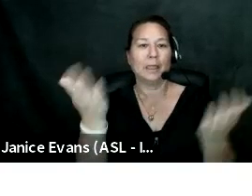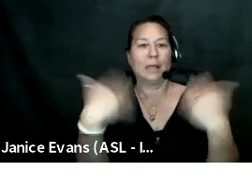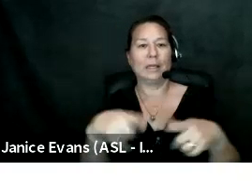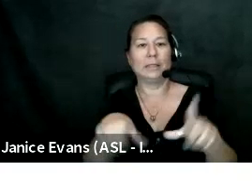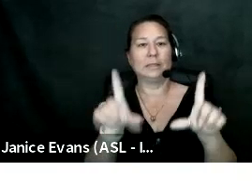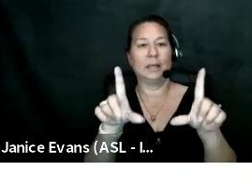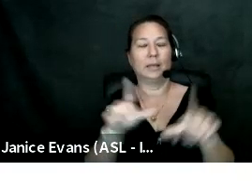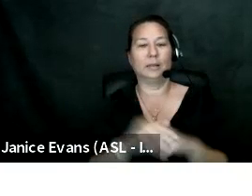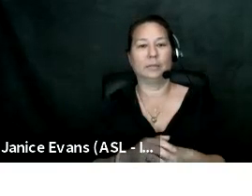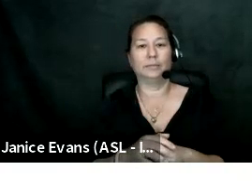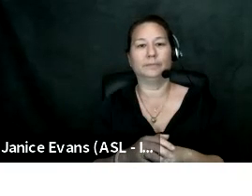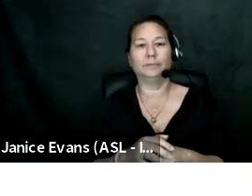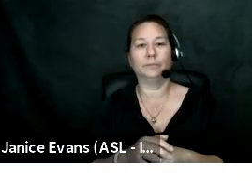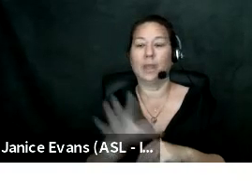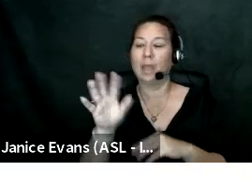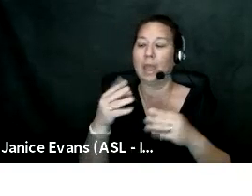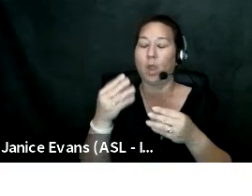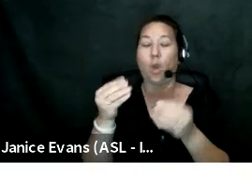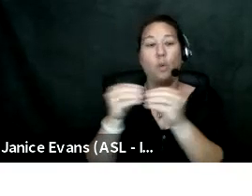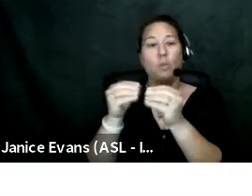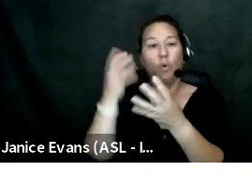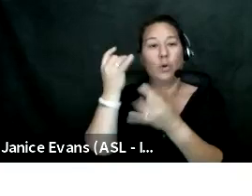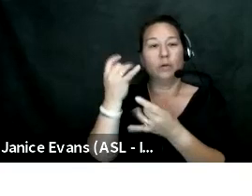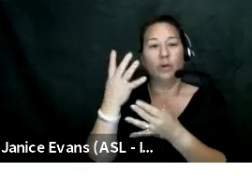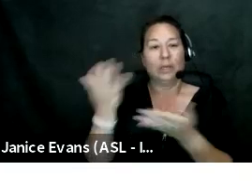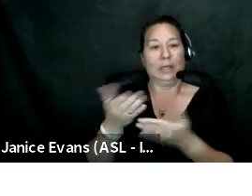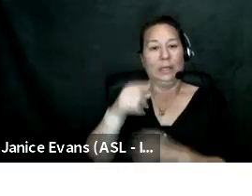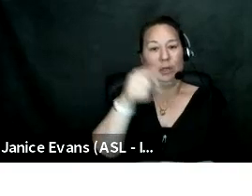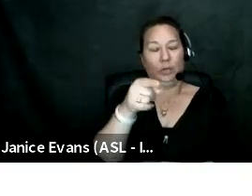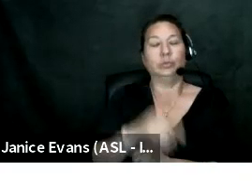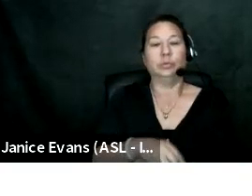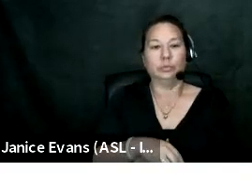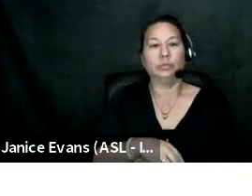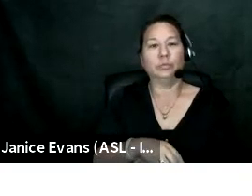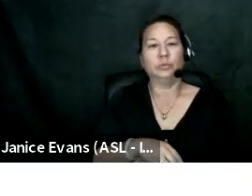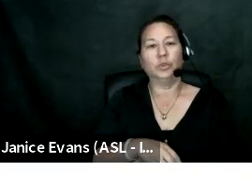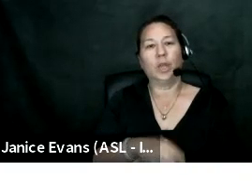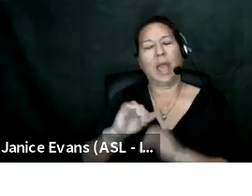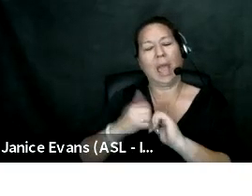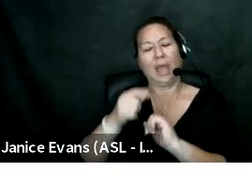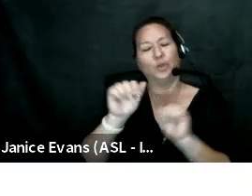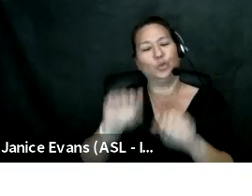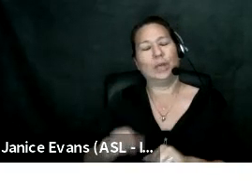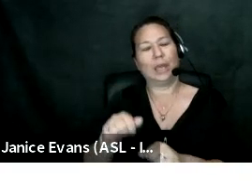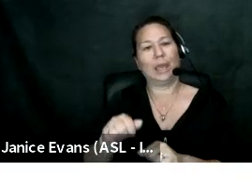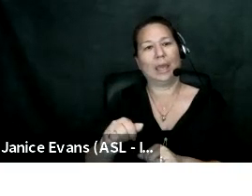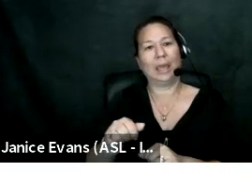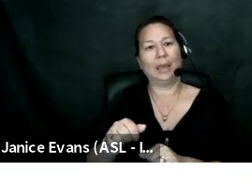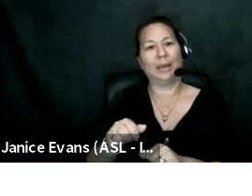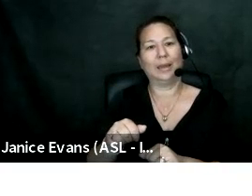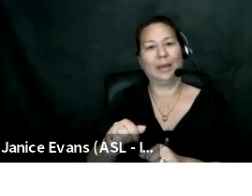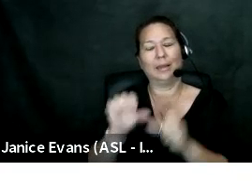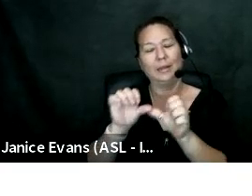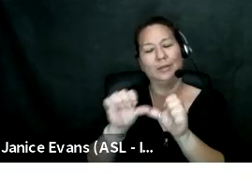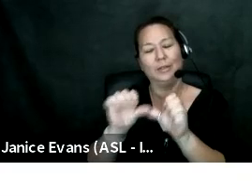There's additional information on here as well in terms of how you can stay informed. We